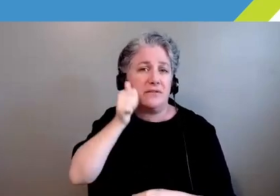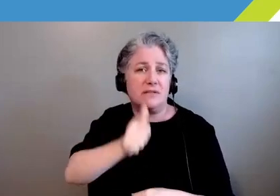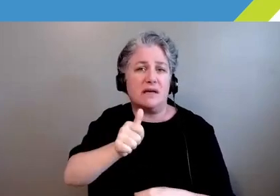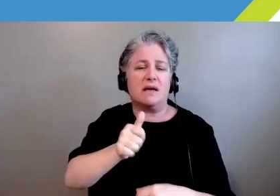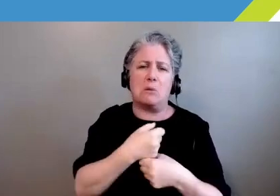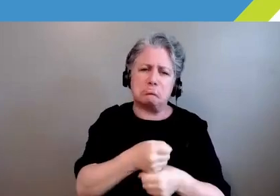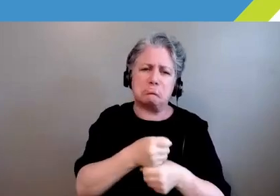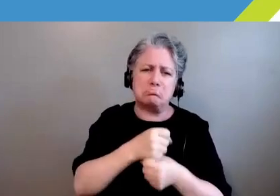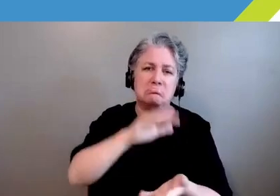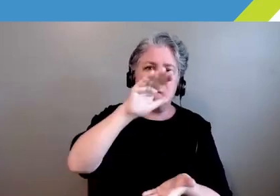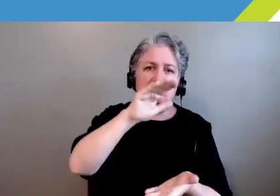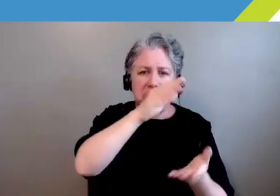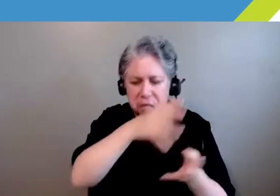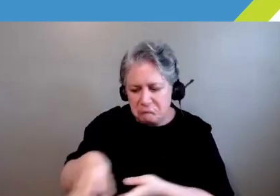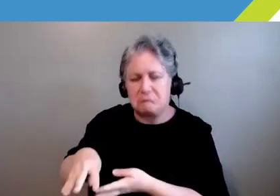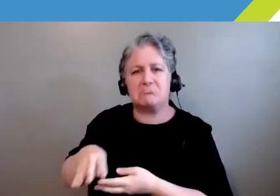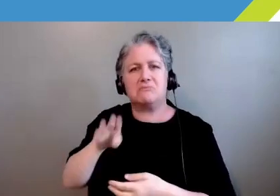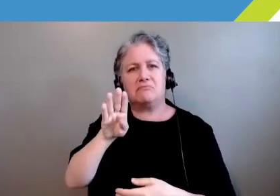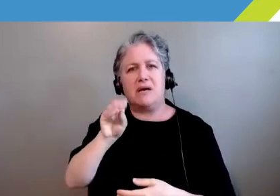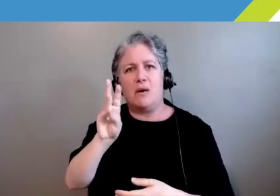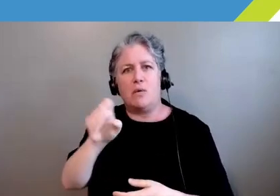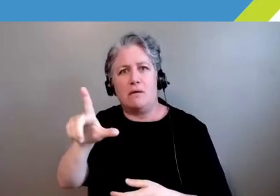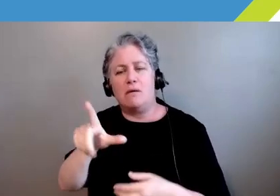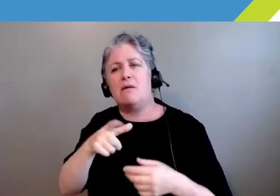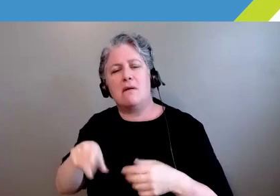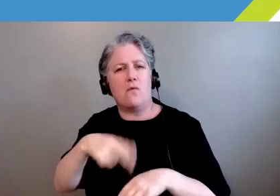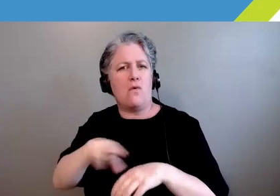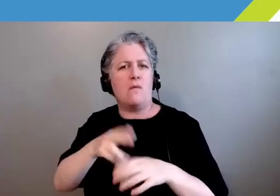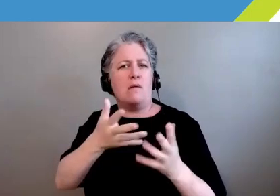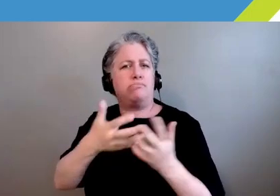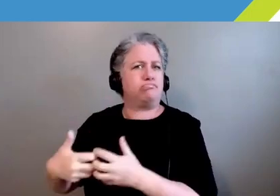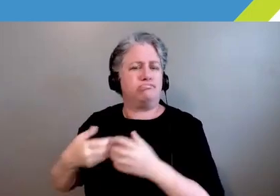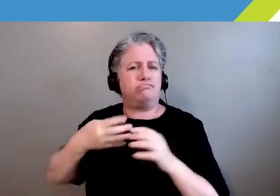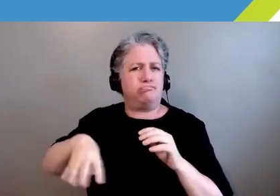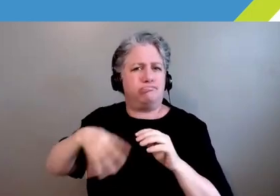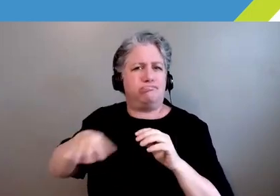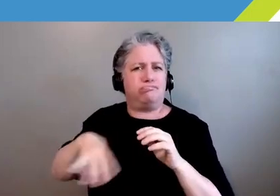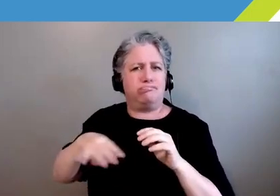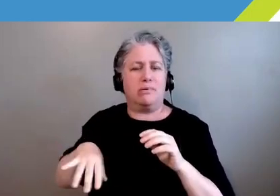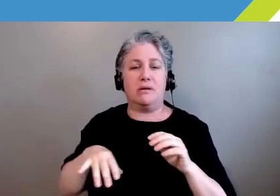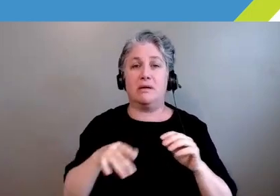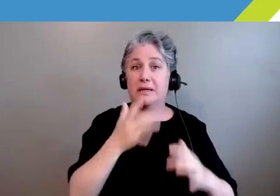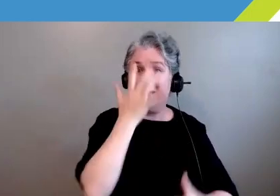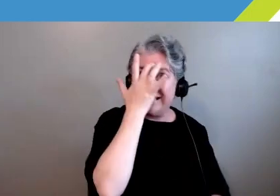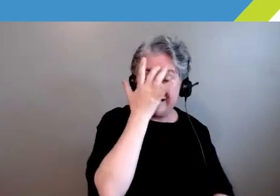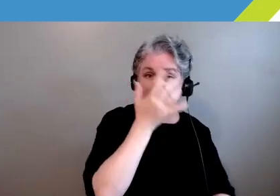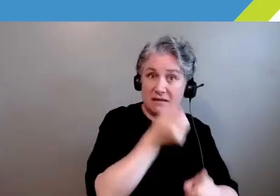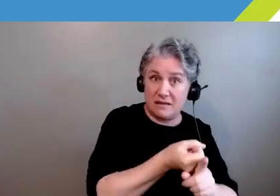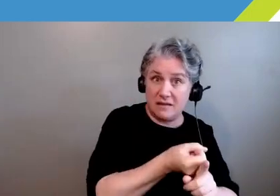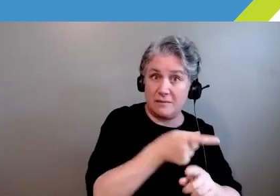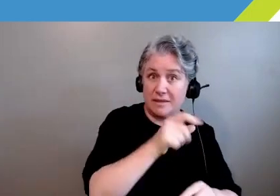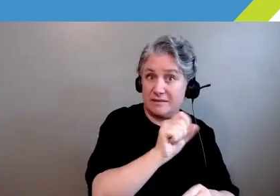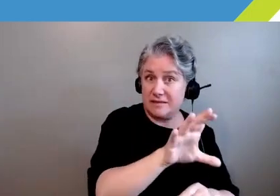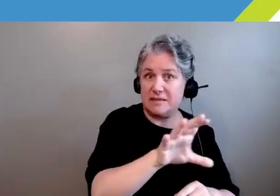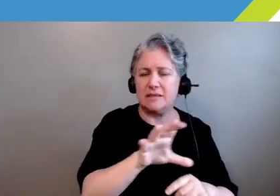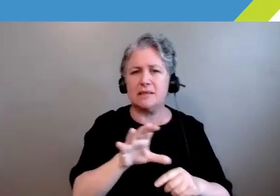and basically, that's the normal situation. And then obviously in this disease is attacking those